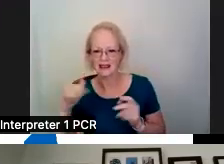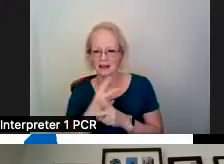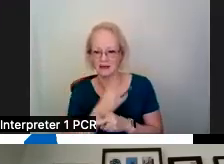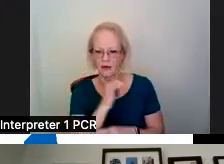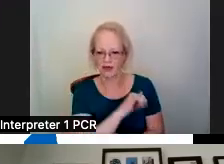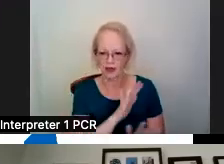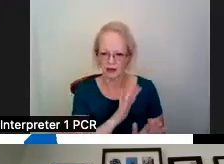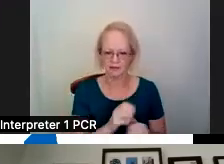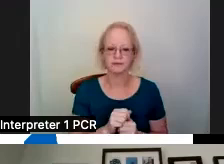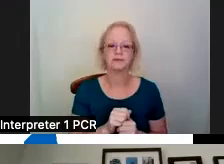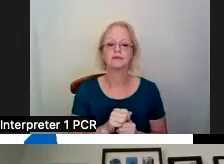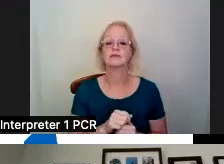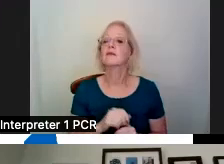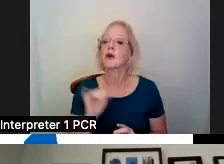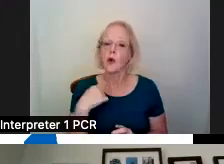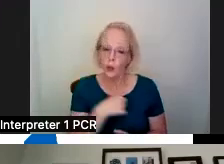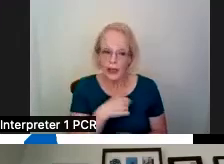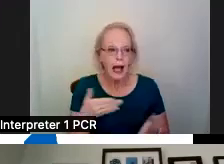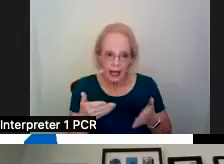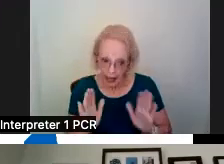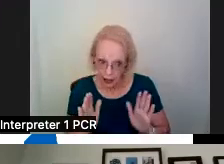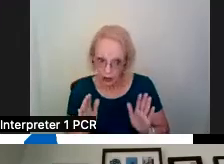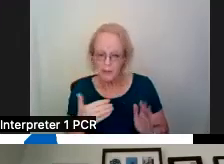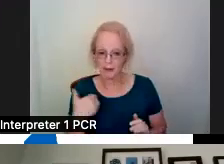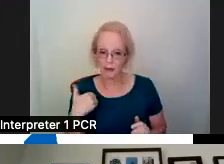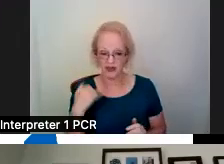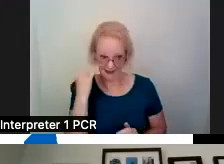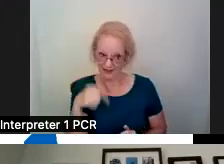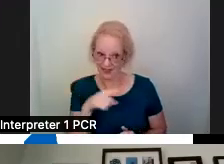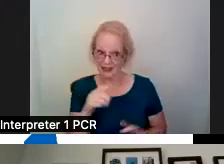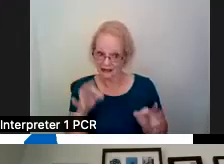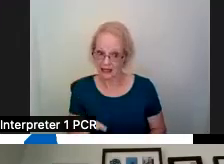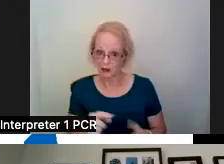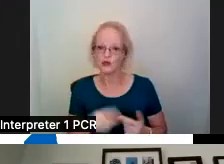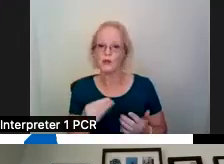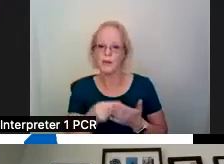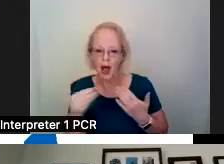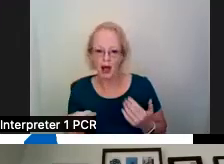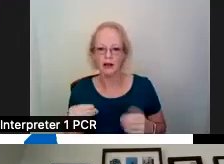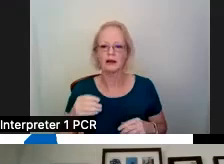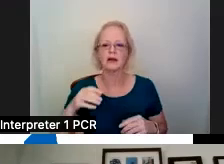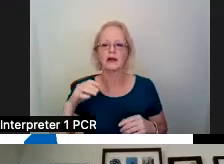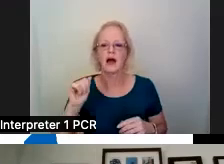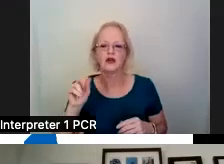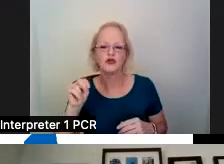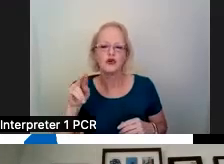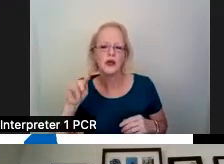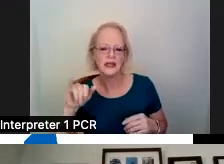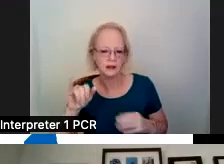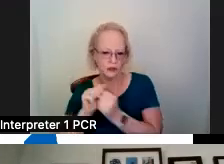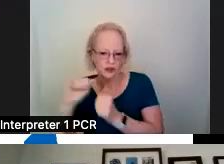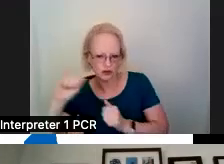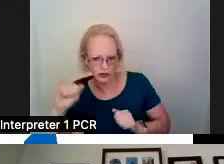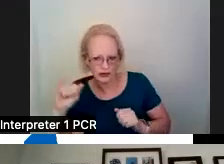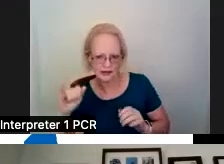also allow our members, if they so decide, to buy insured annuities within the plan. So we do that